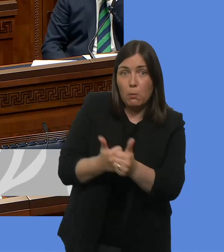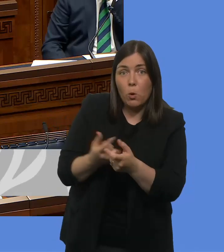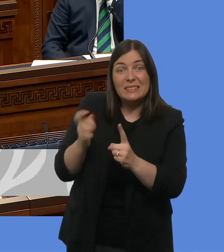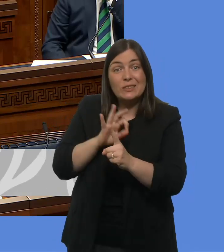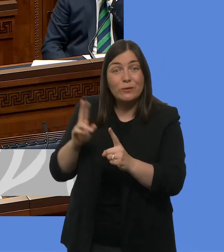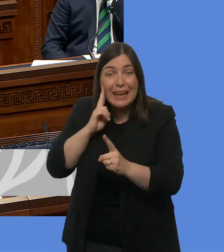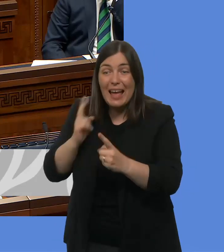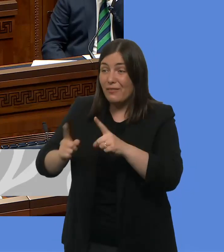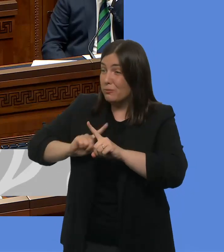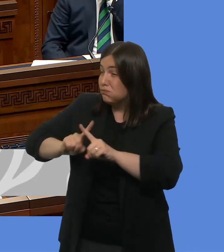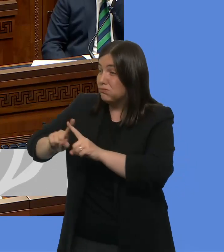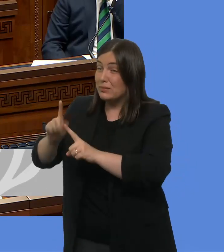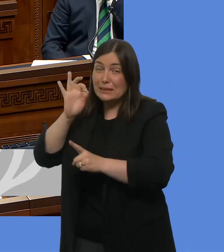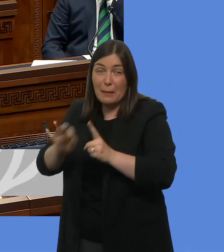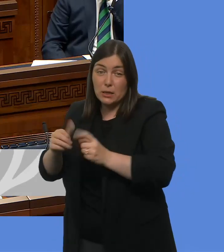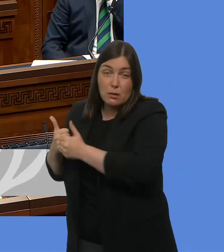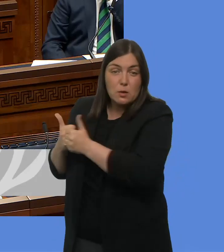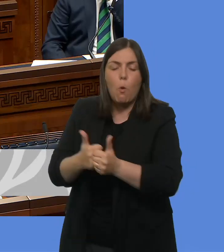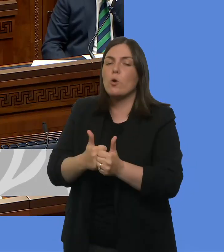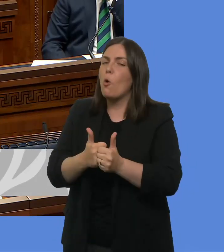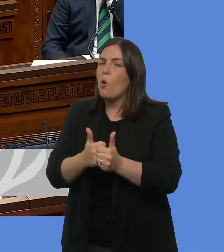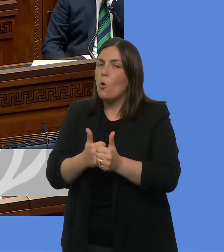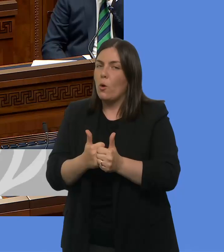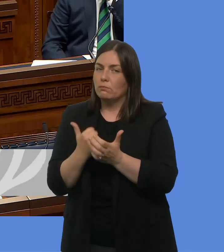long-term mental health and social outcomes for deaf children.